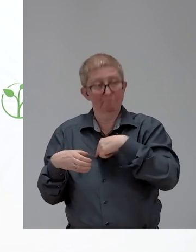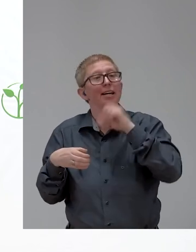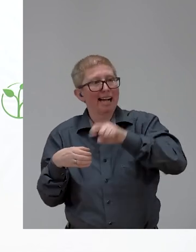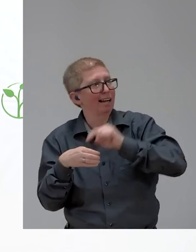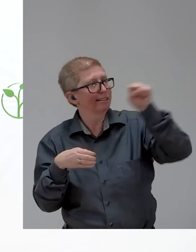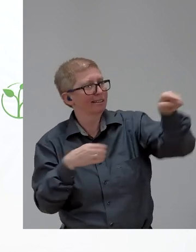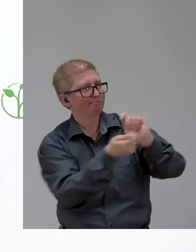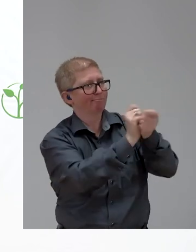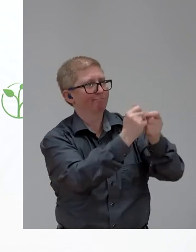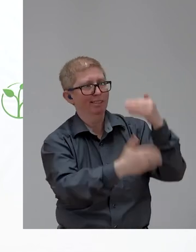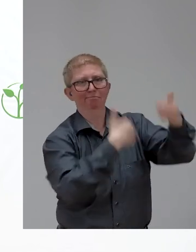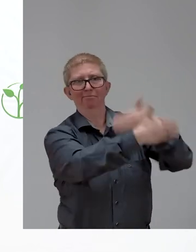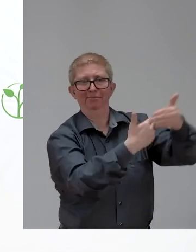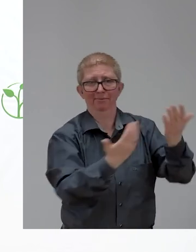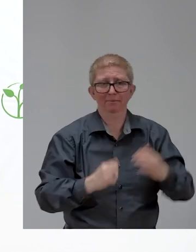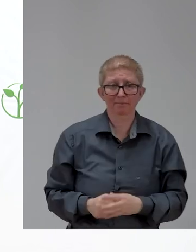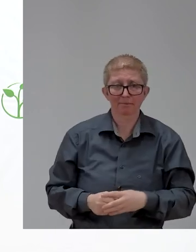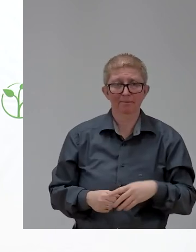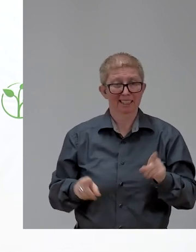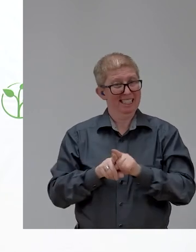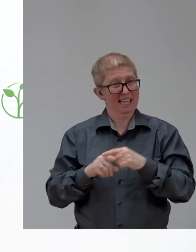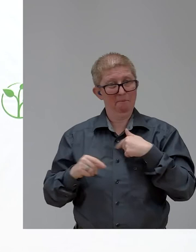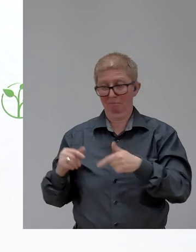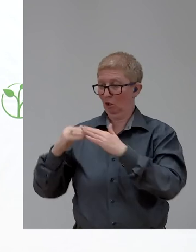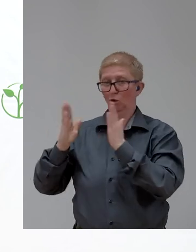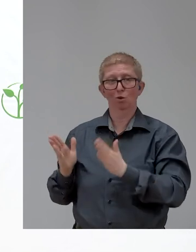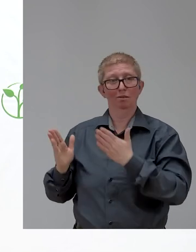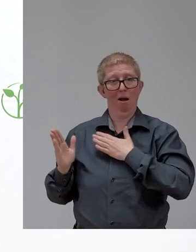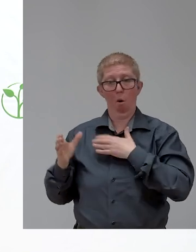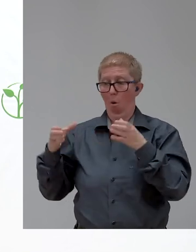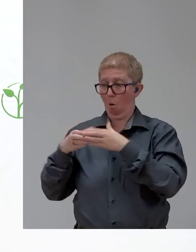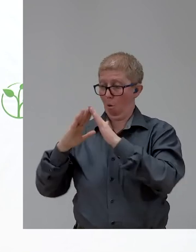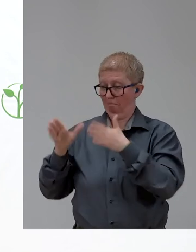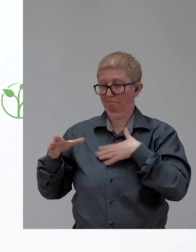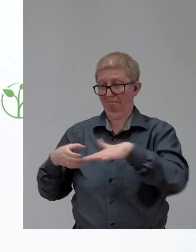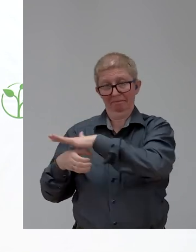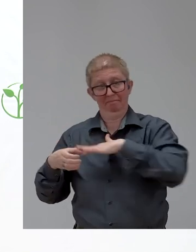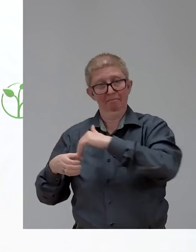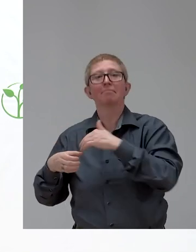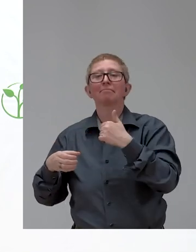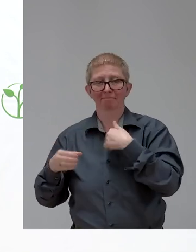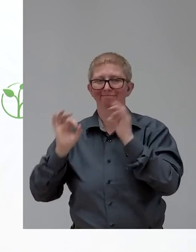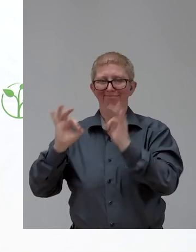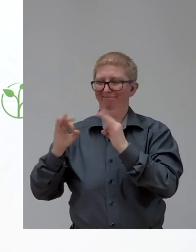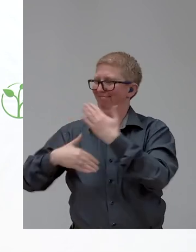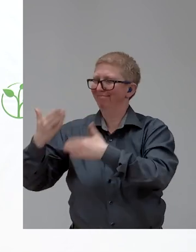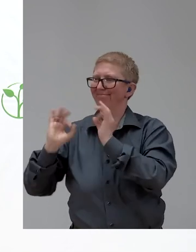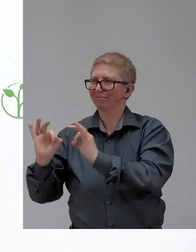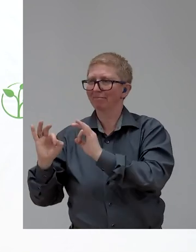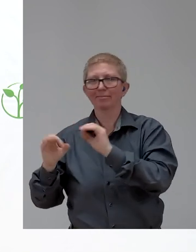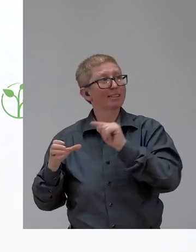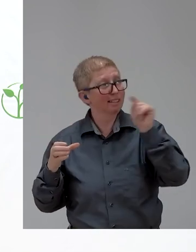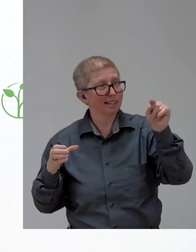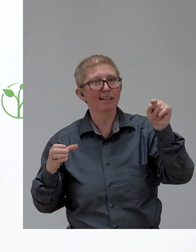which helped you to grow things, right? And here you can make a lot of mistakes, and that will really slow down the process by a